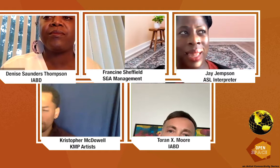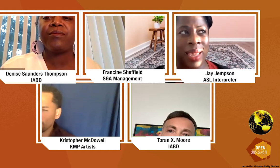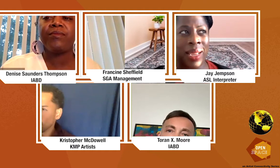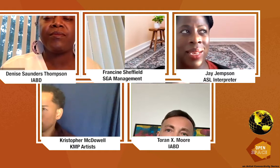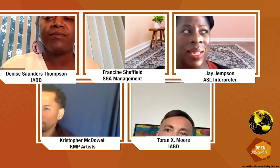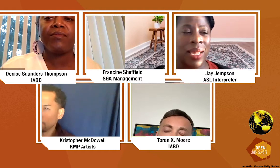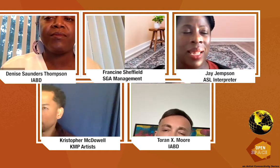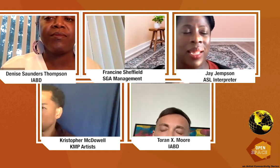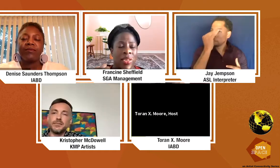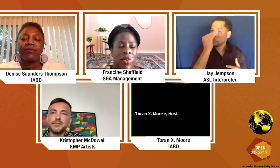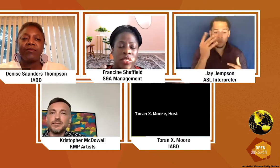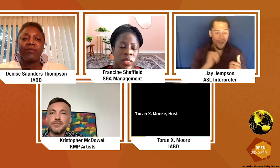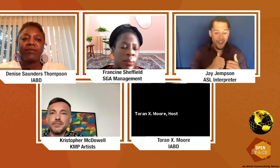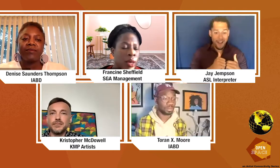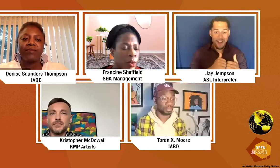that artistry.